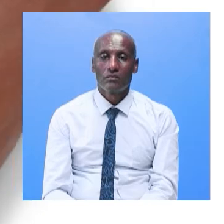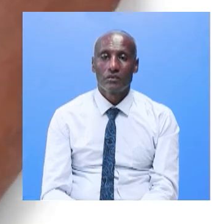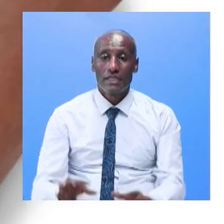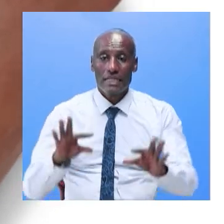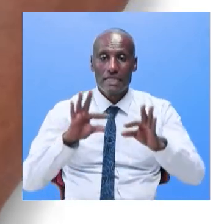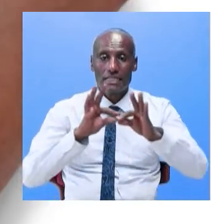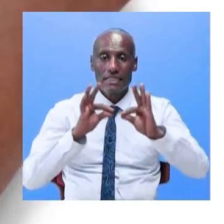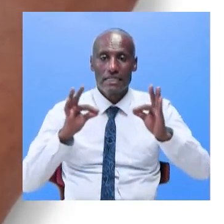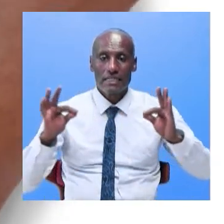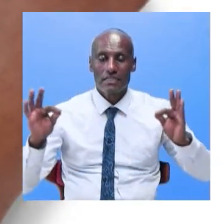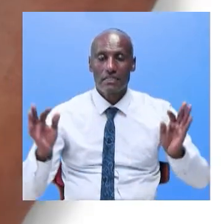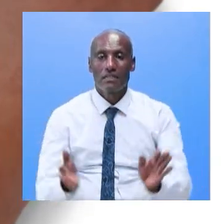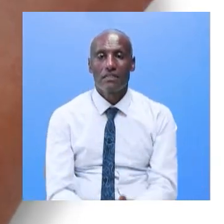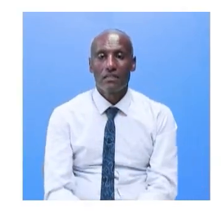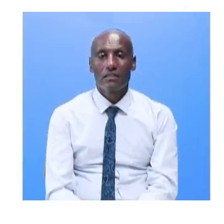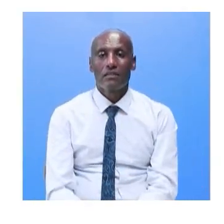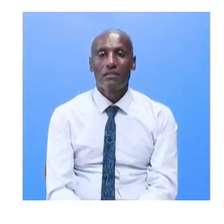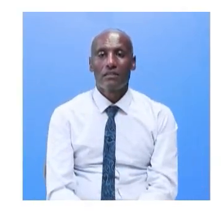sentence